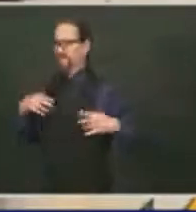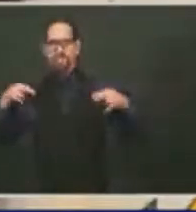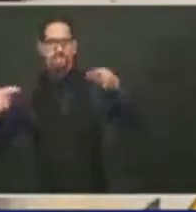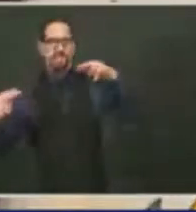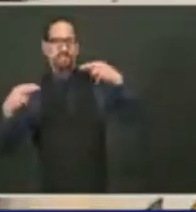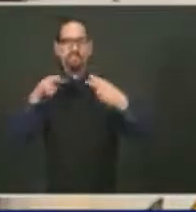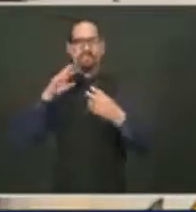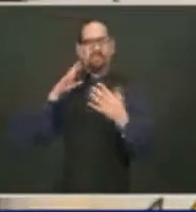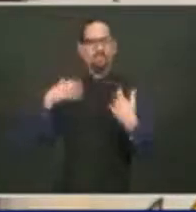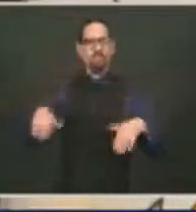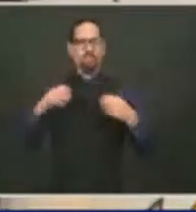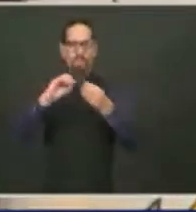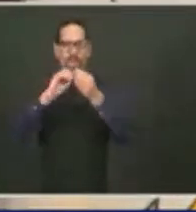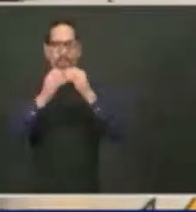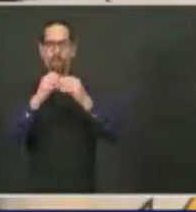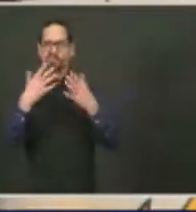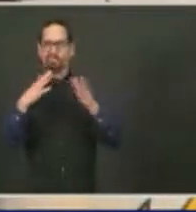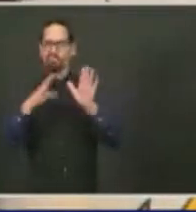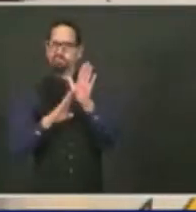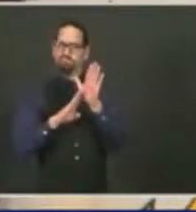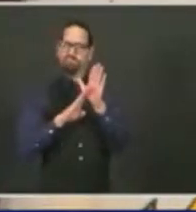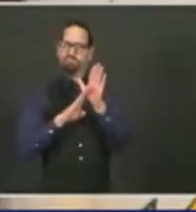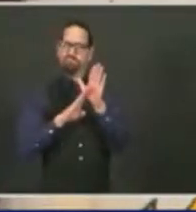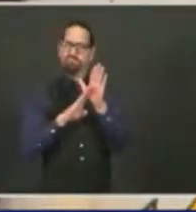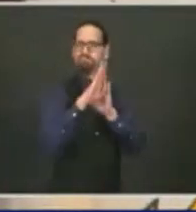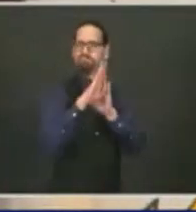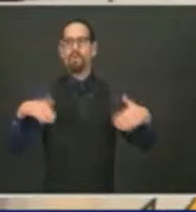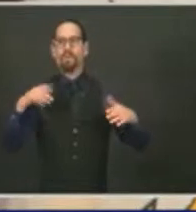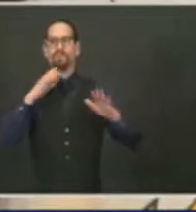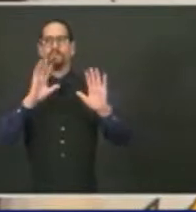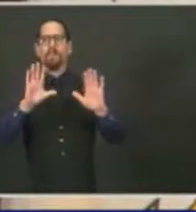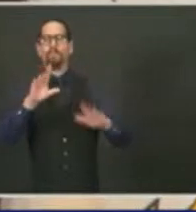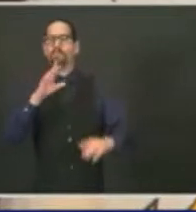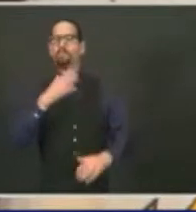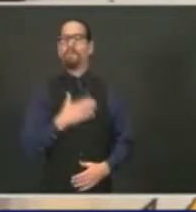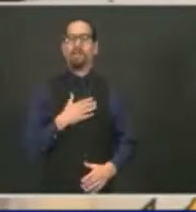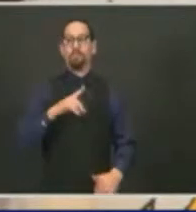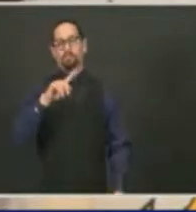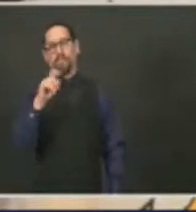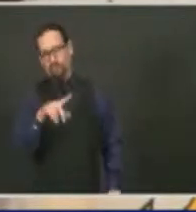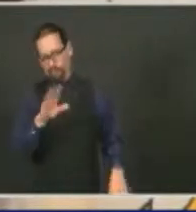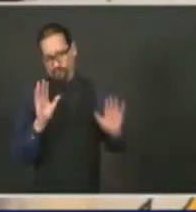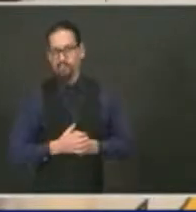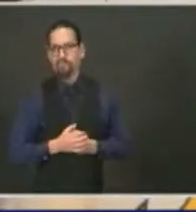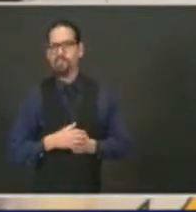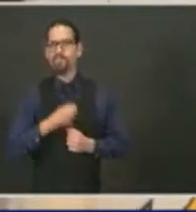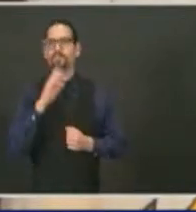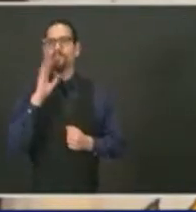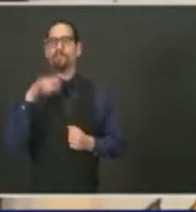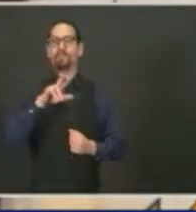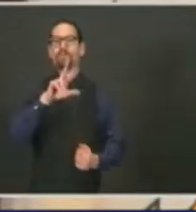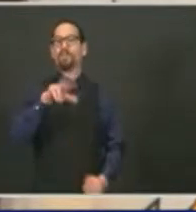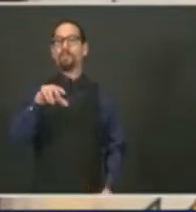things at question here. The spirit of the 33% rule was clearly observed at Barnaby's.